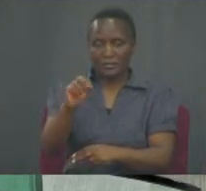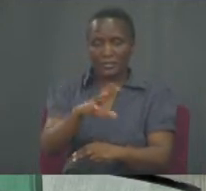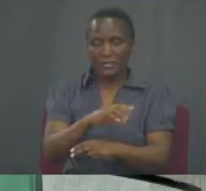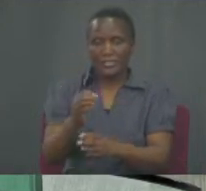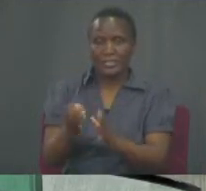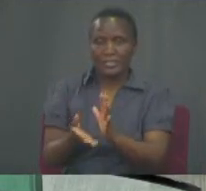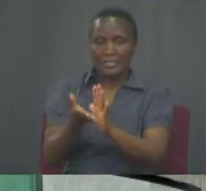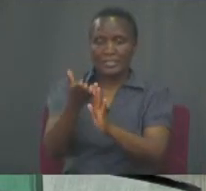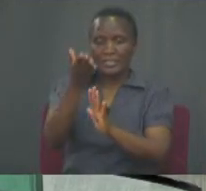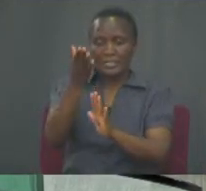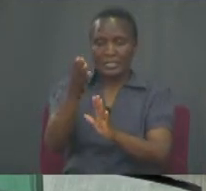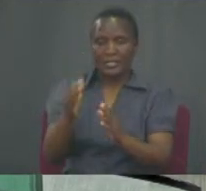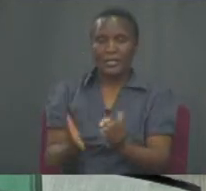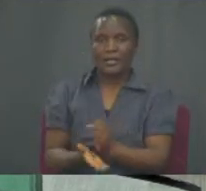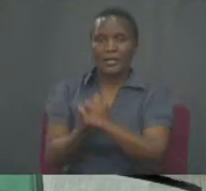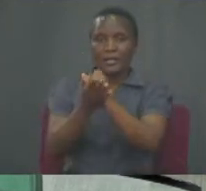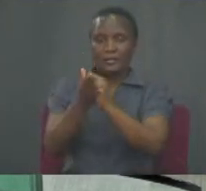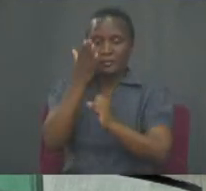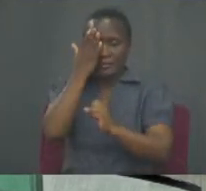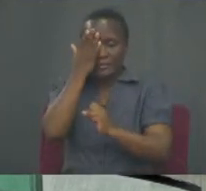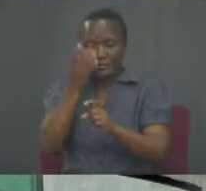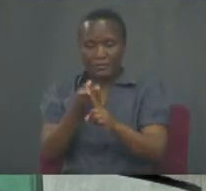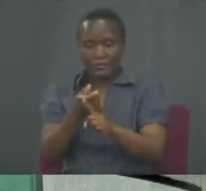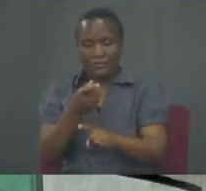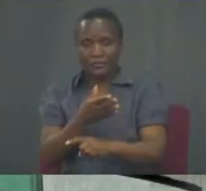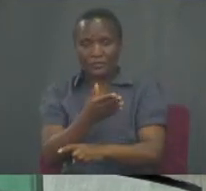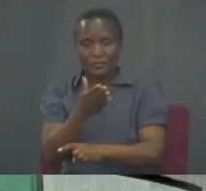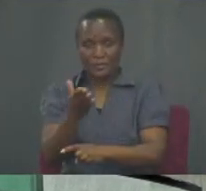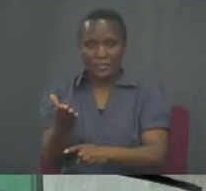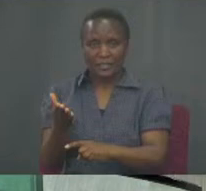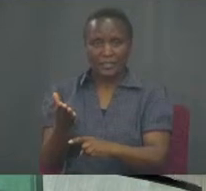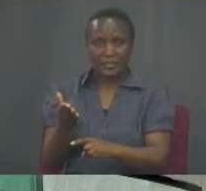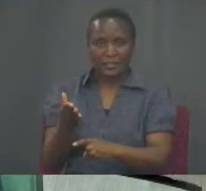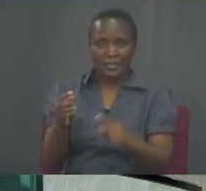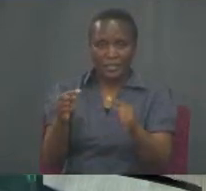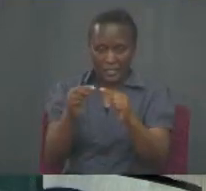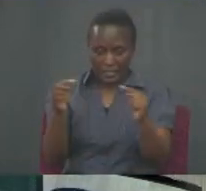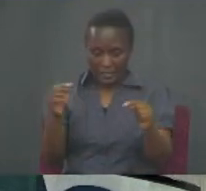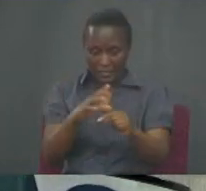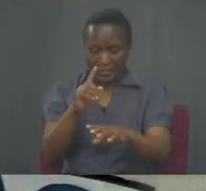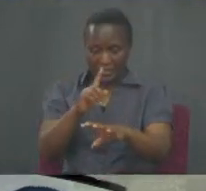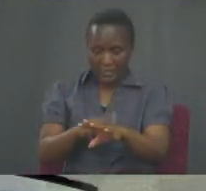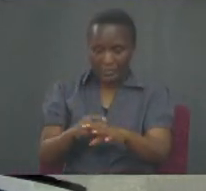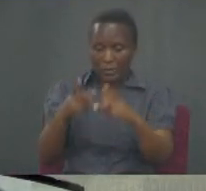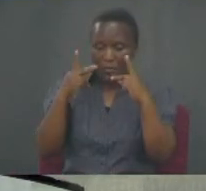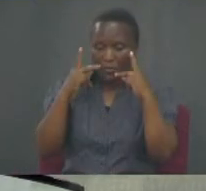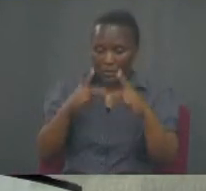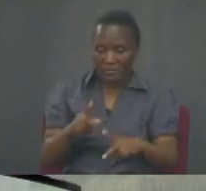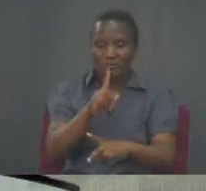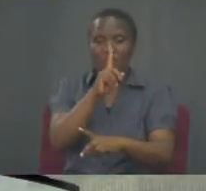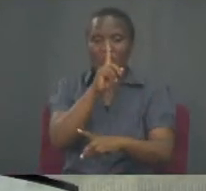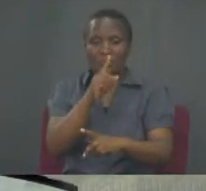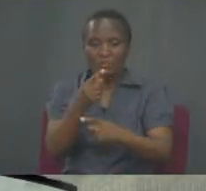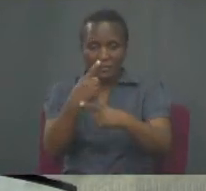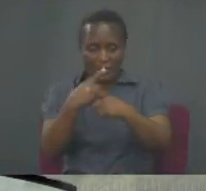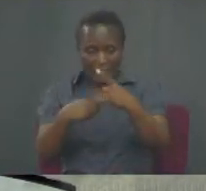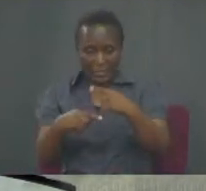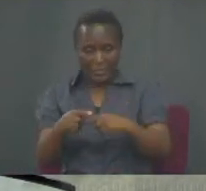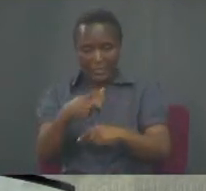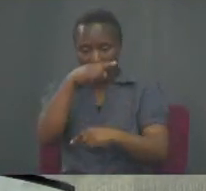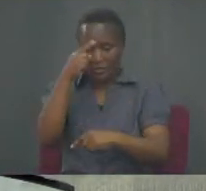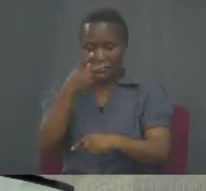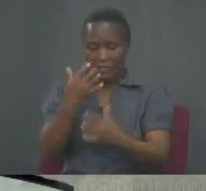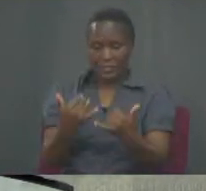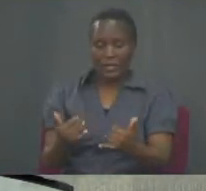redeems Israel from their oppressors. And then a time of peace and quiet comes because they are now back to